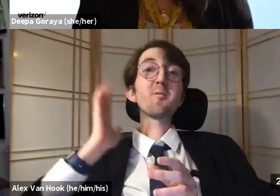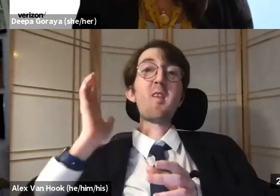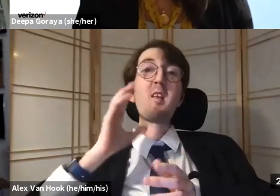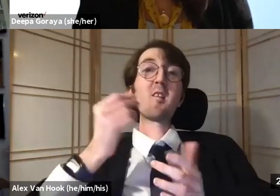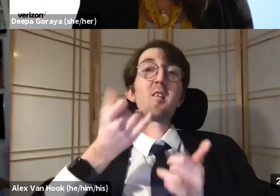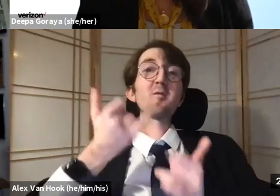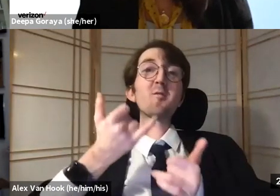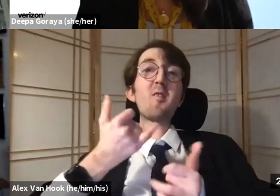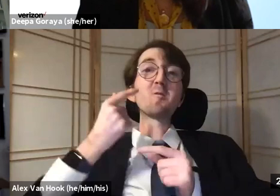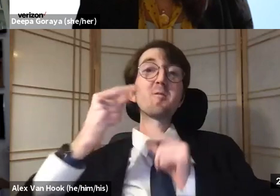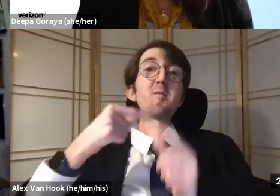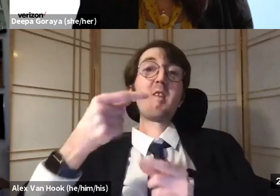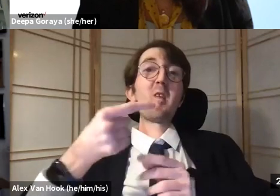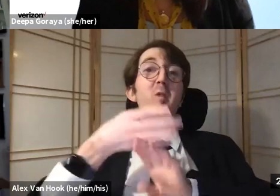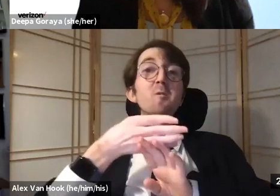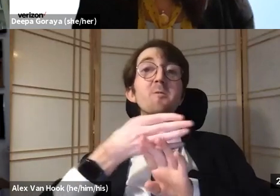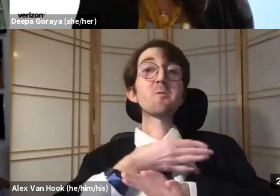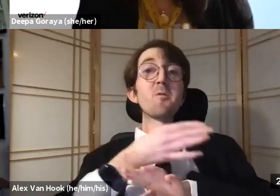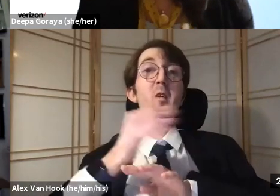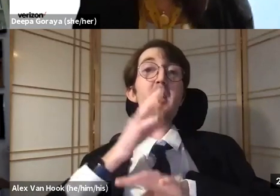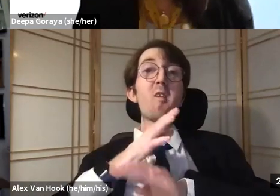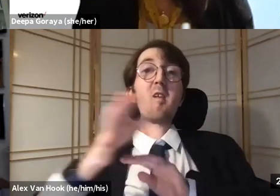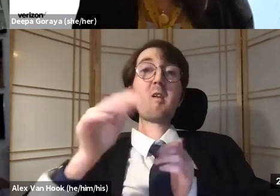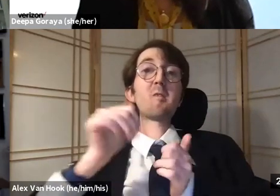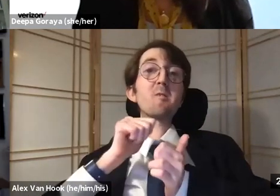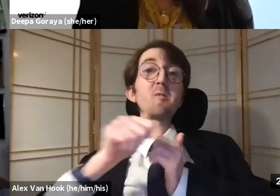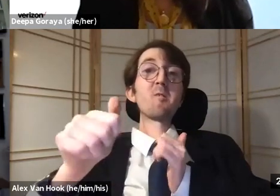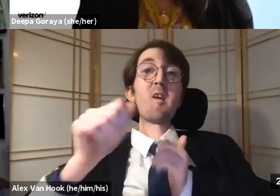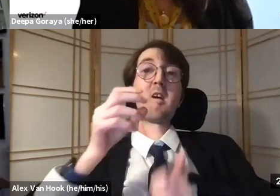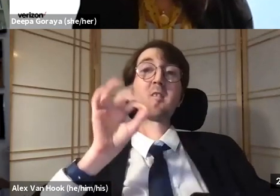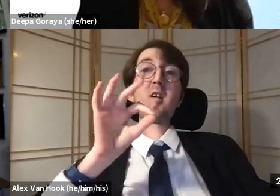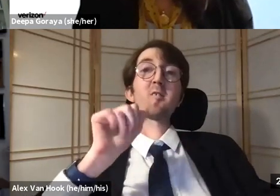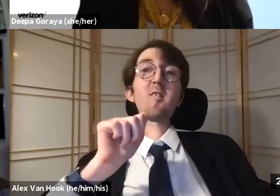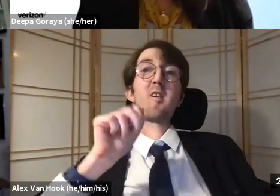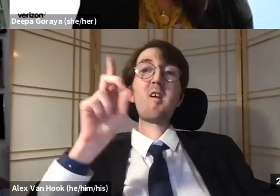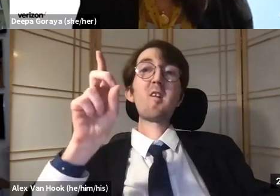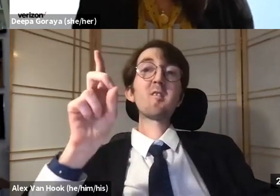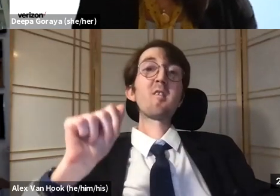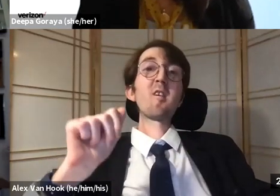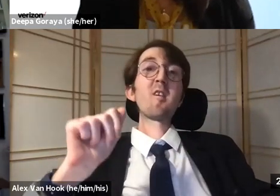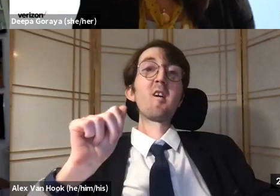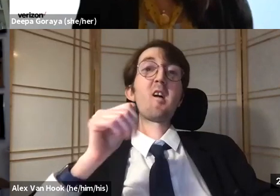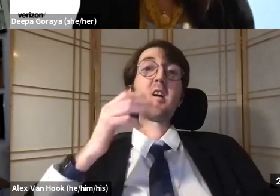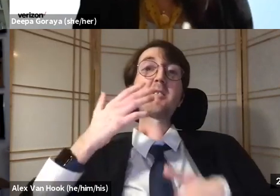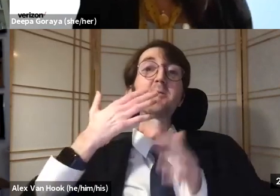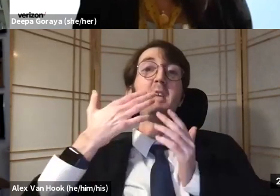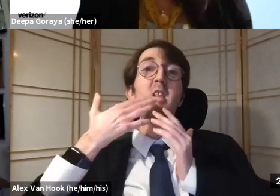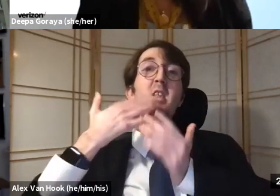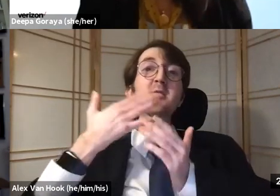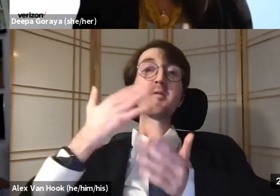shared stories in regards to disability rights and advocacy in both past and present